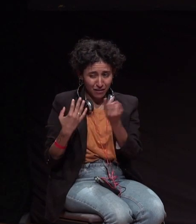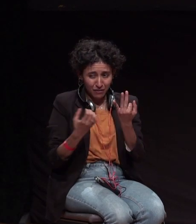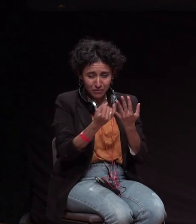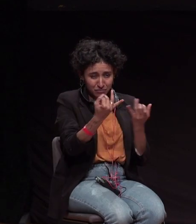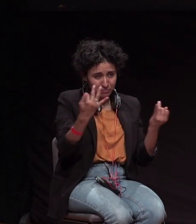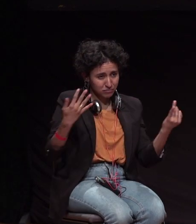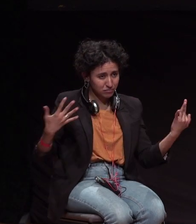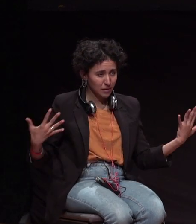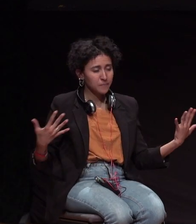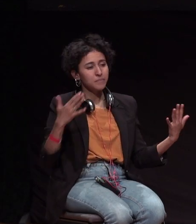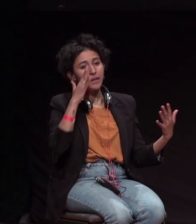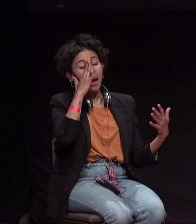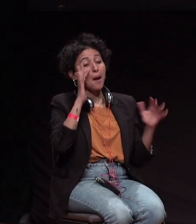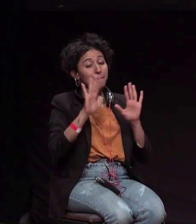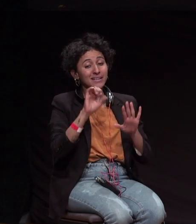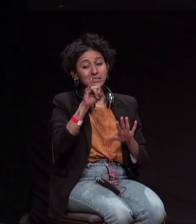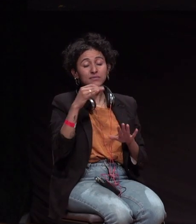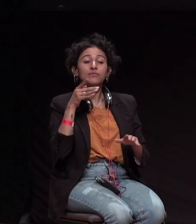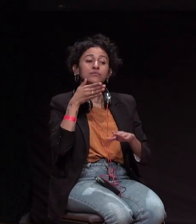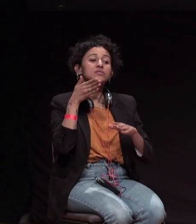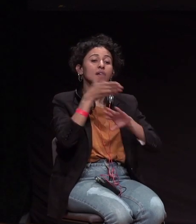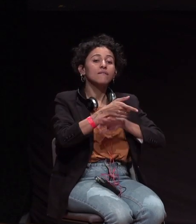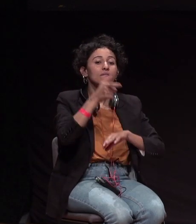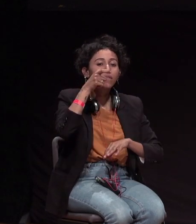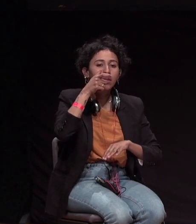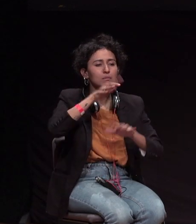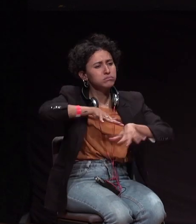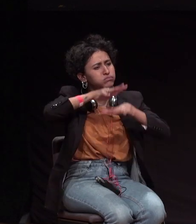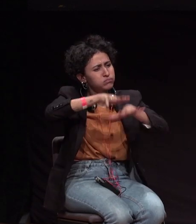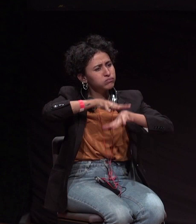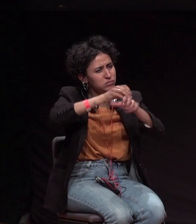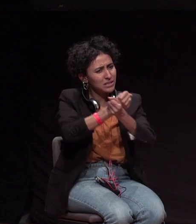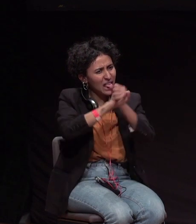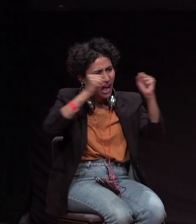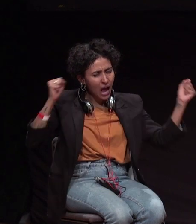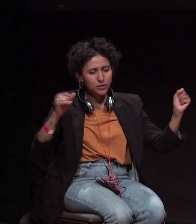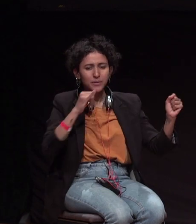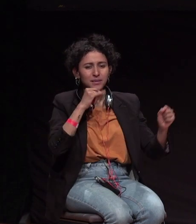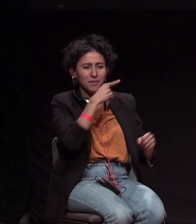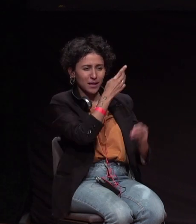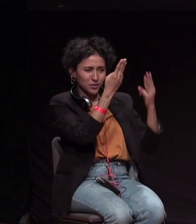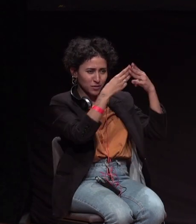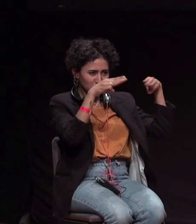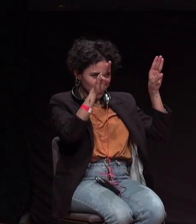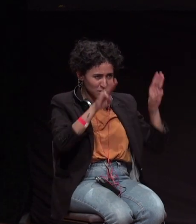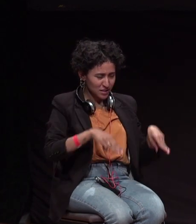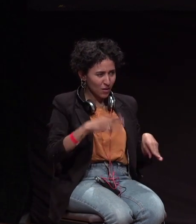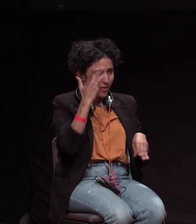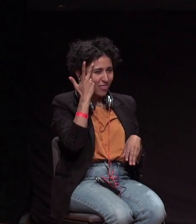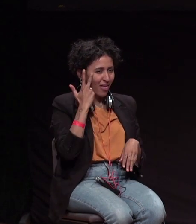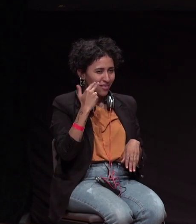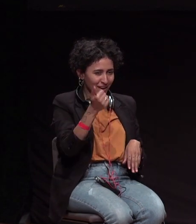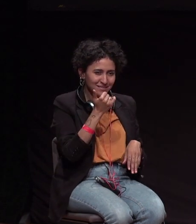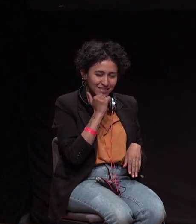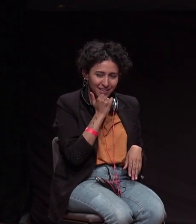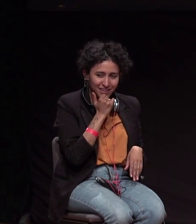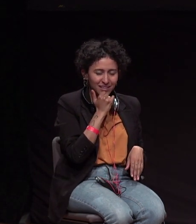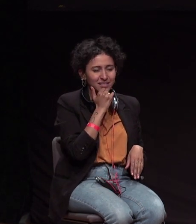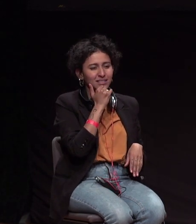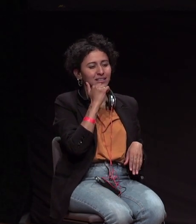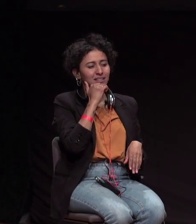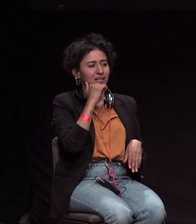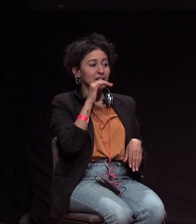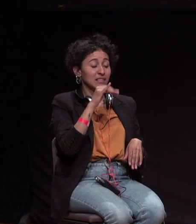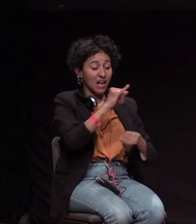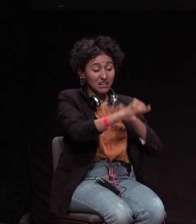you see our larger actions, such as at the American Museum of Natural History for Indigenous Peoples Day, we're over 1,000 people. On the internet,